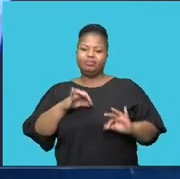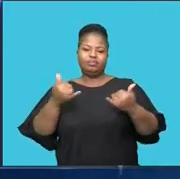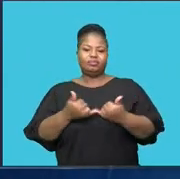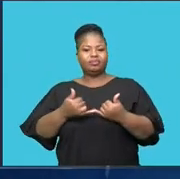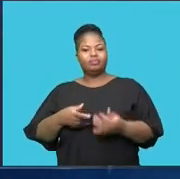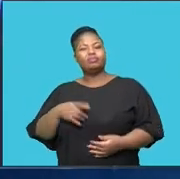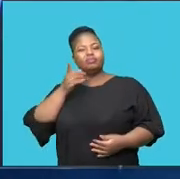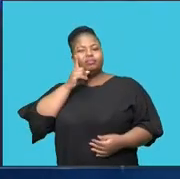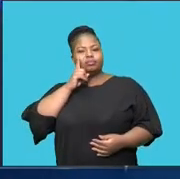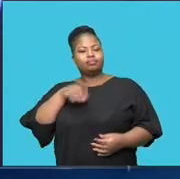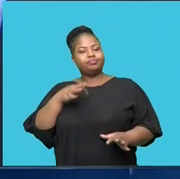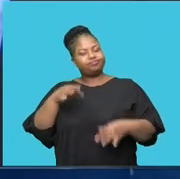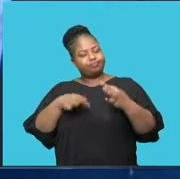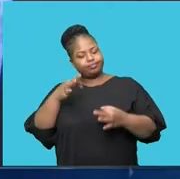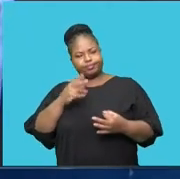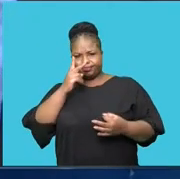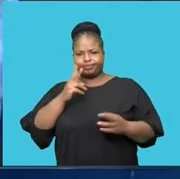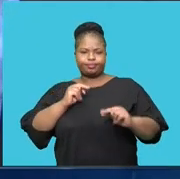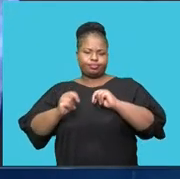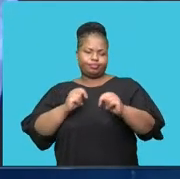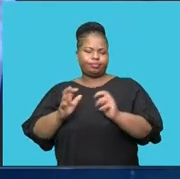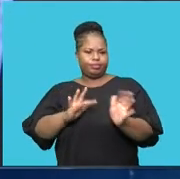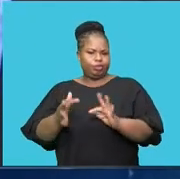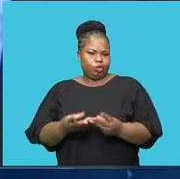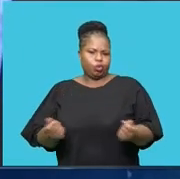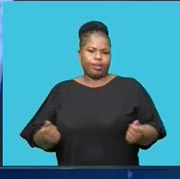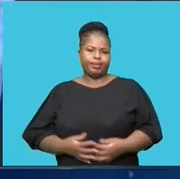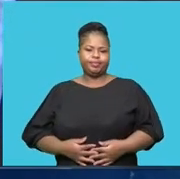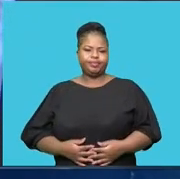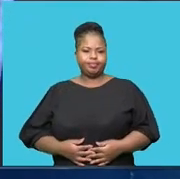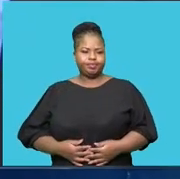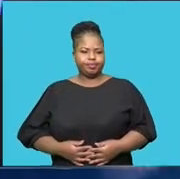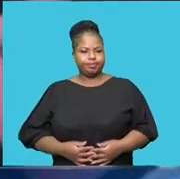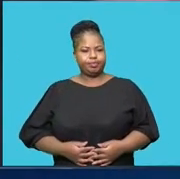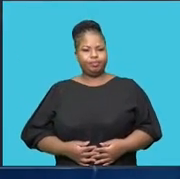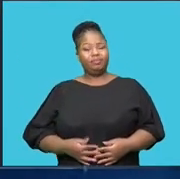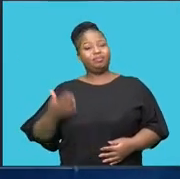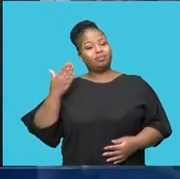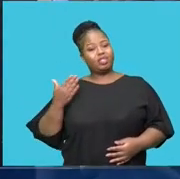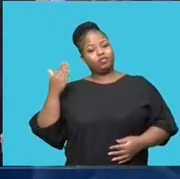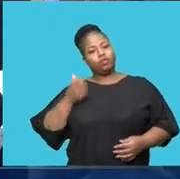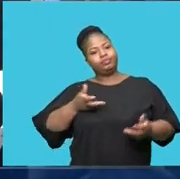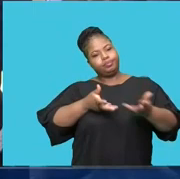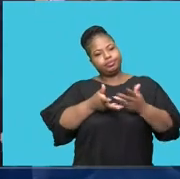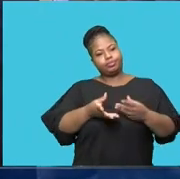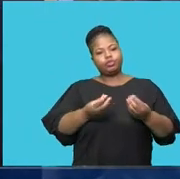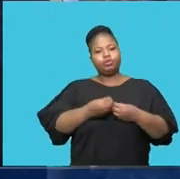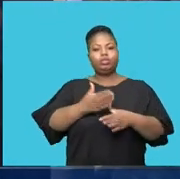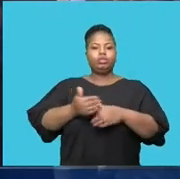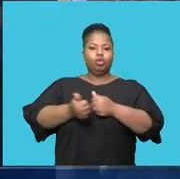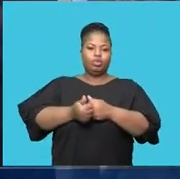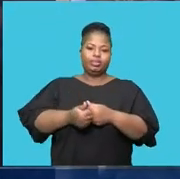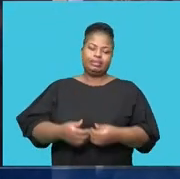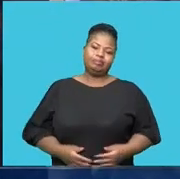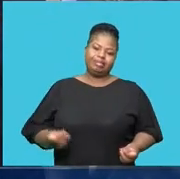icubungule izindlela zokuxazulula lokungaboni ngasolinye. There has been various engagements we've been having with the colleagues.